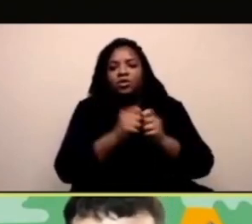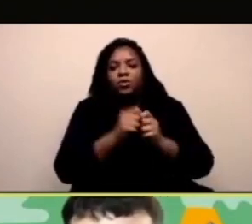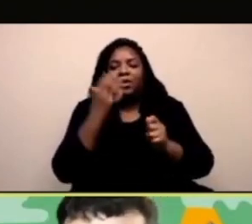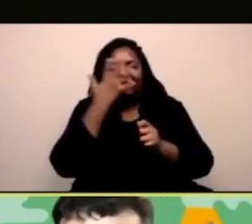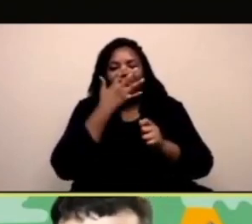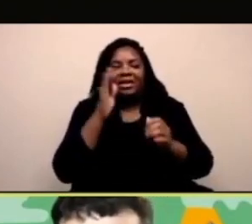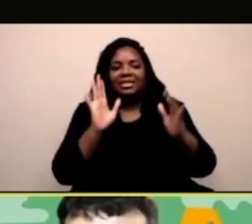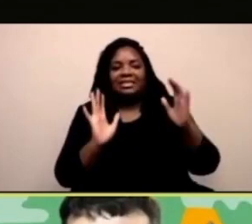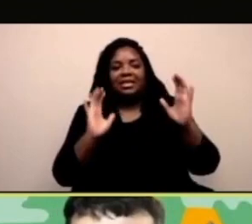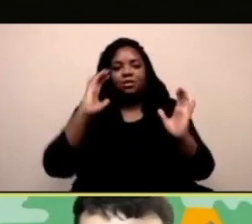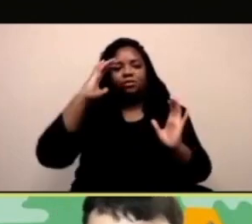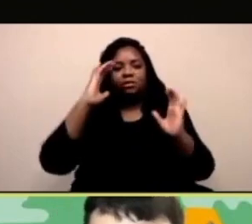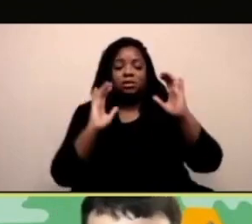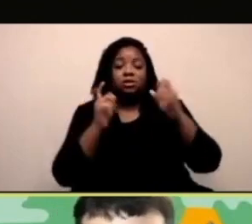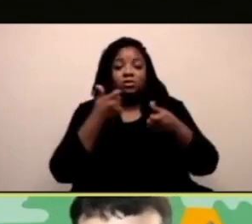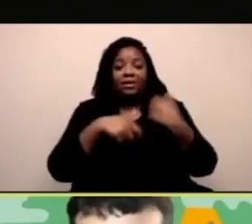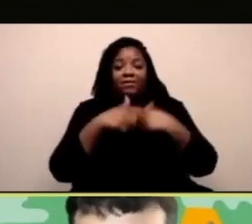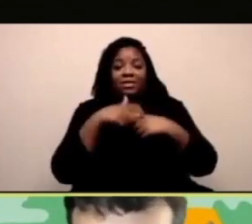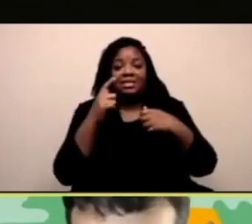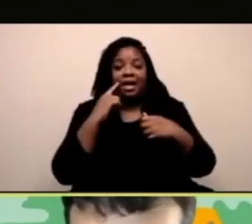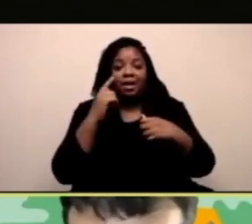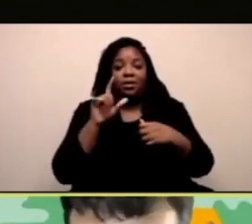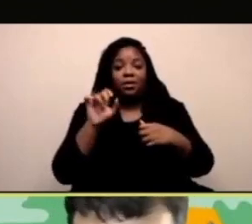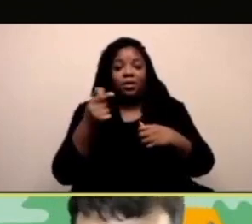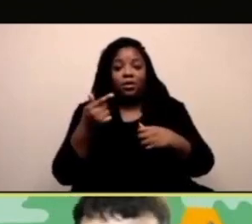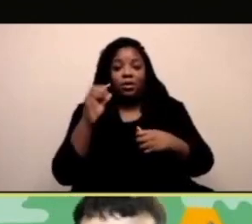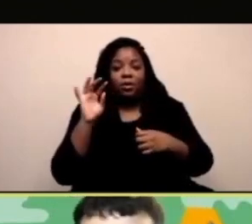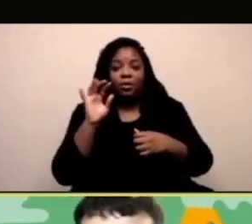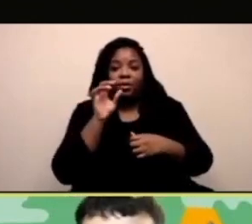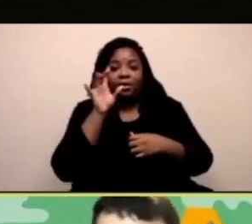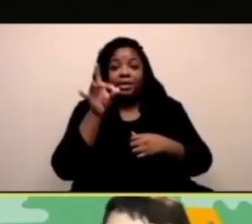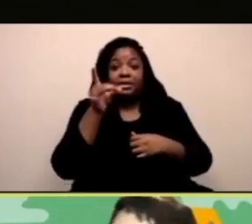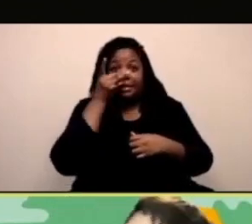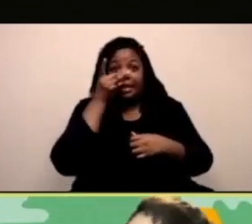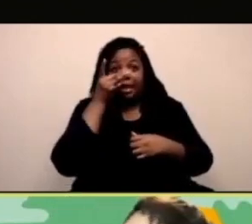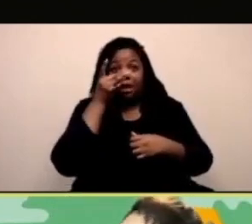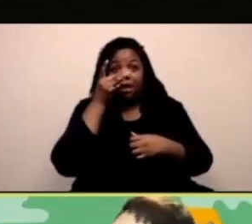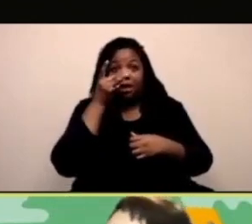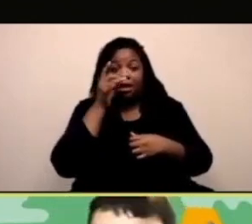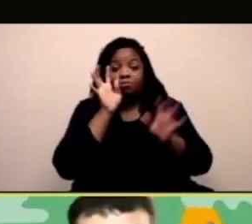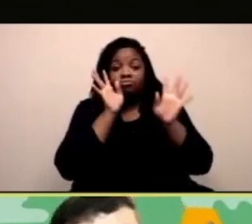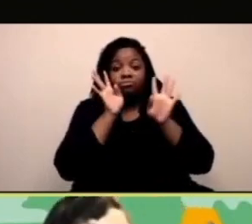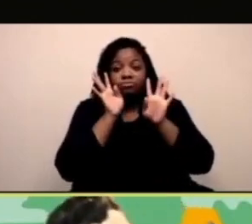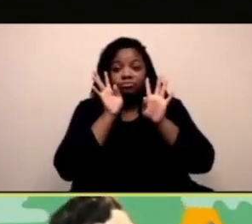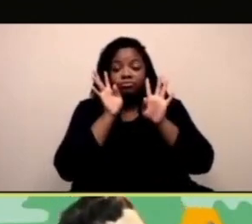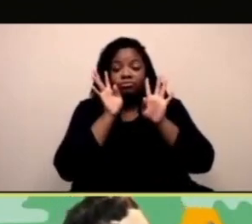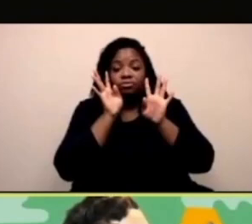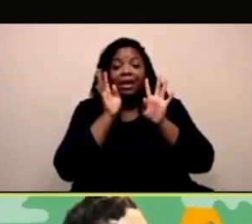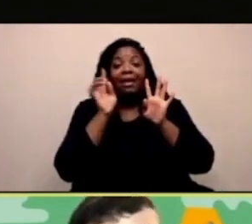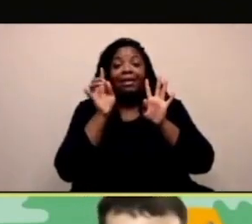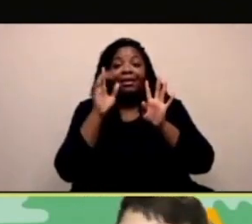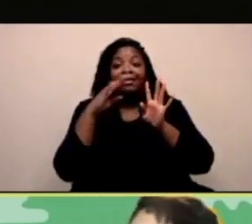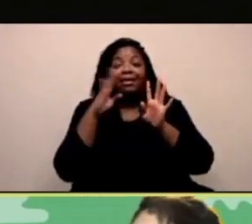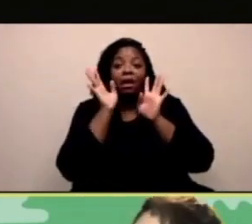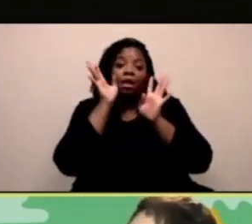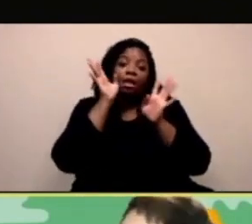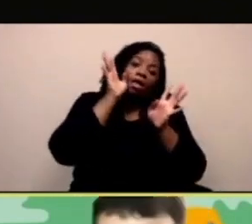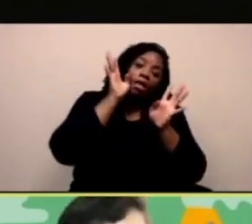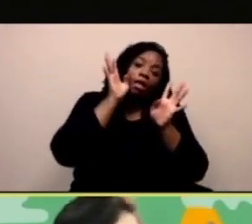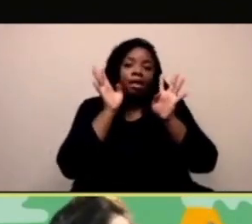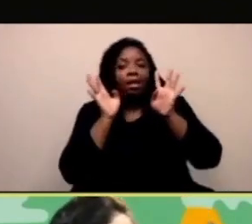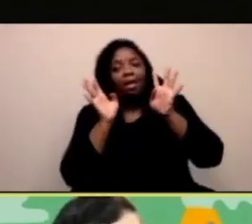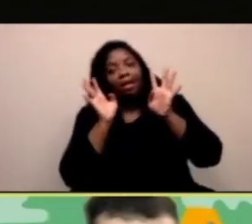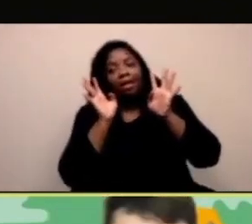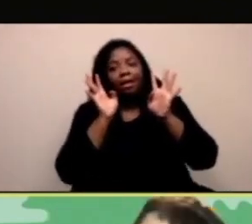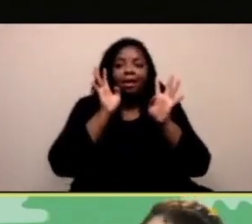now every time through the loop, it's sticking the nose to my nose and then changing the angle so that it